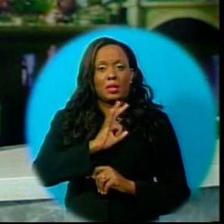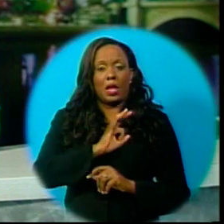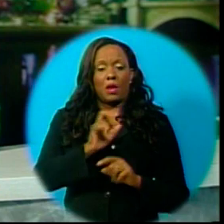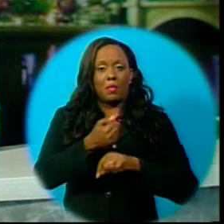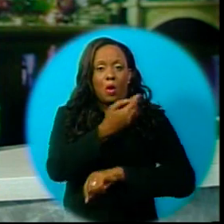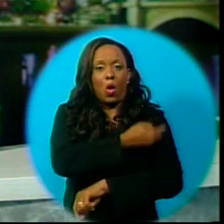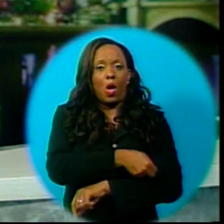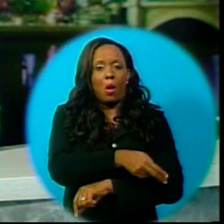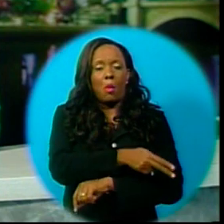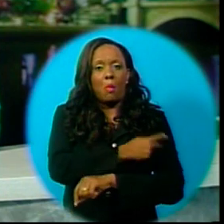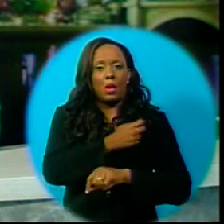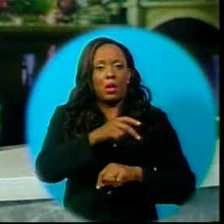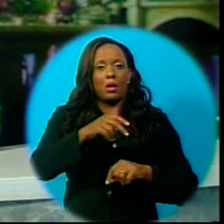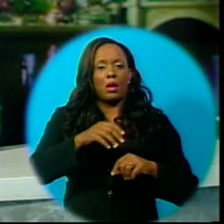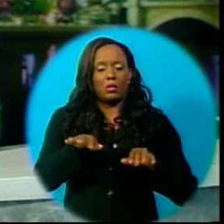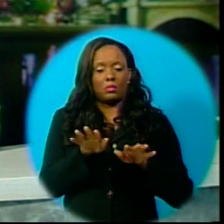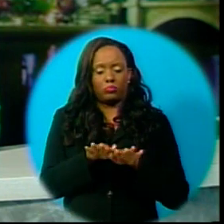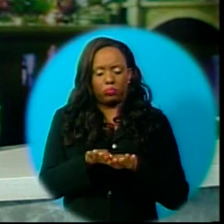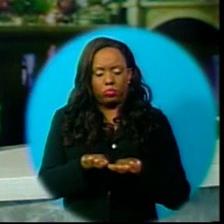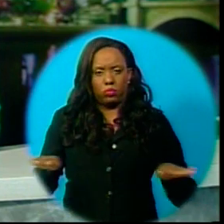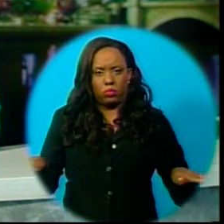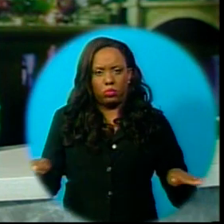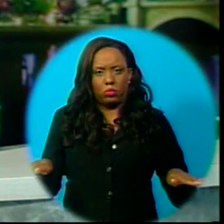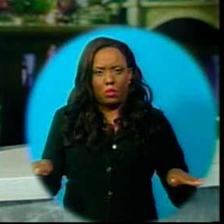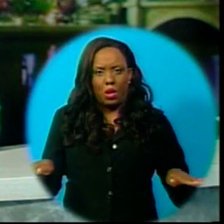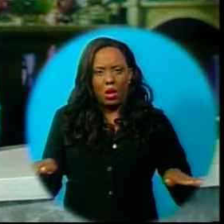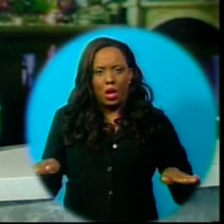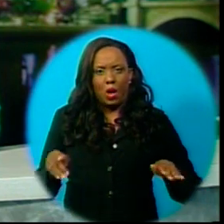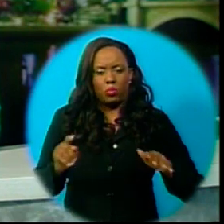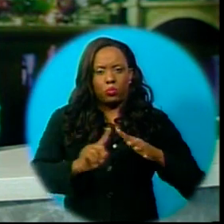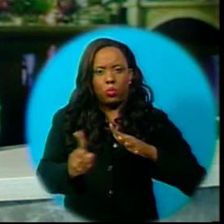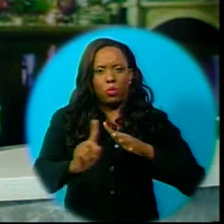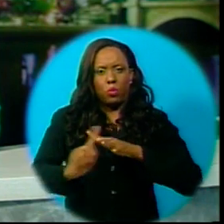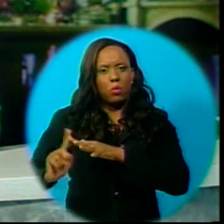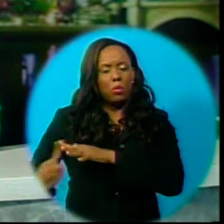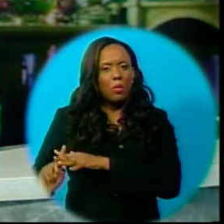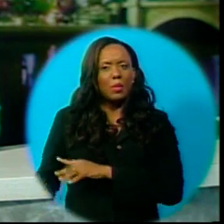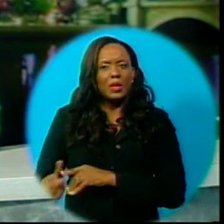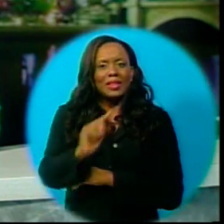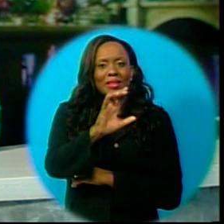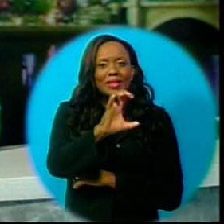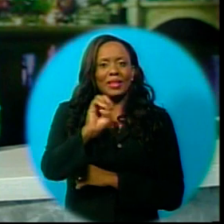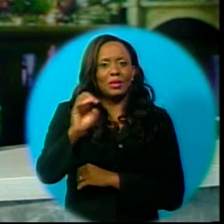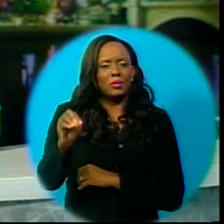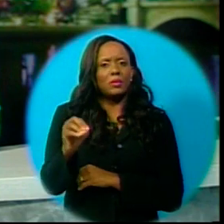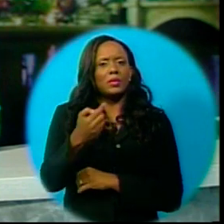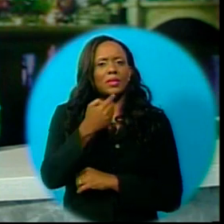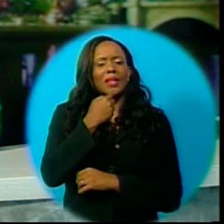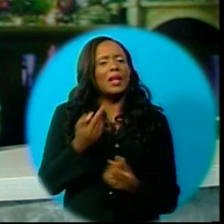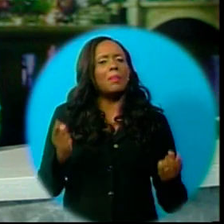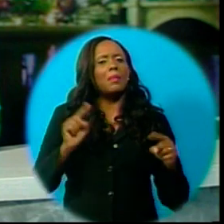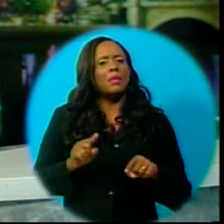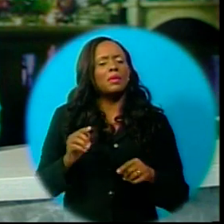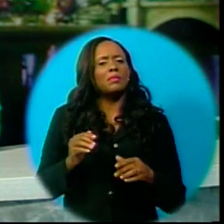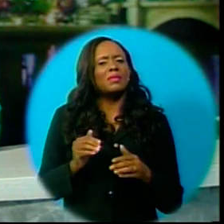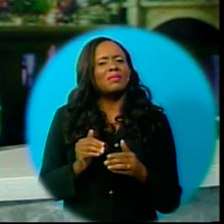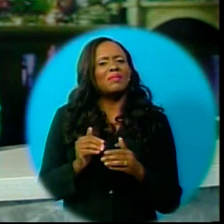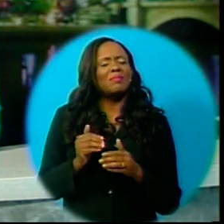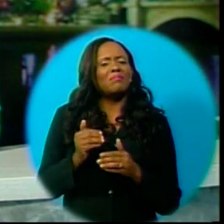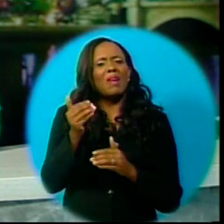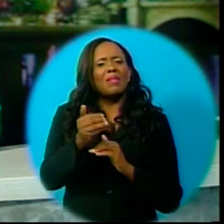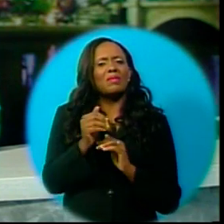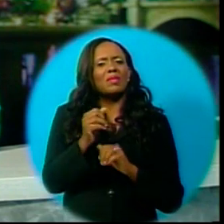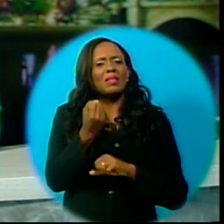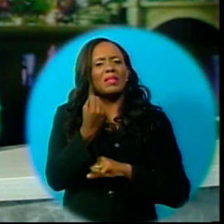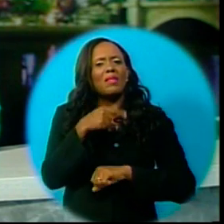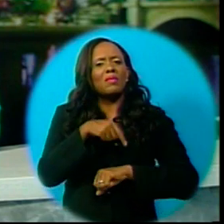Queen Elizabeth Hospital. The hospital's CEO, Dr. Dexter James, says this happened just after 11 following the